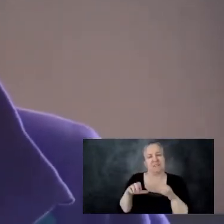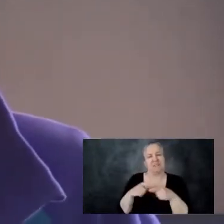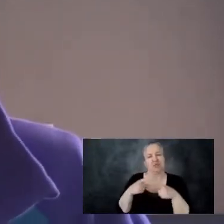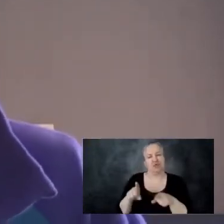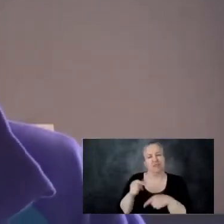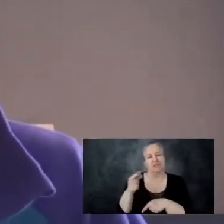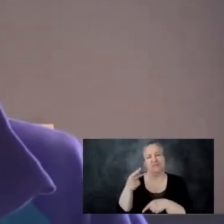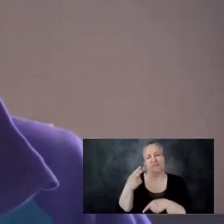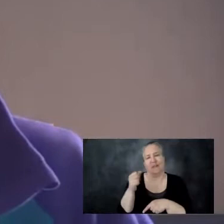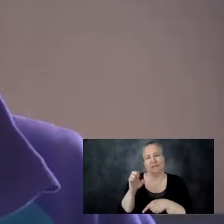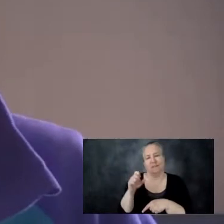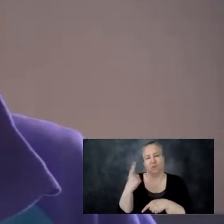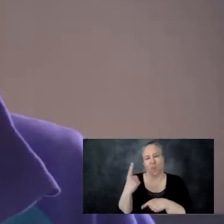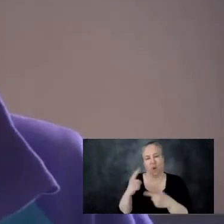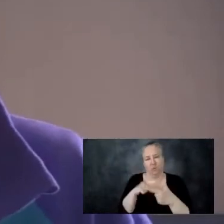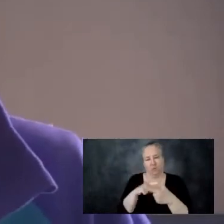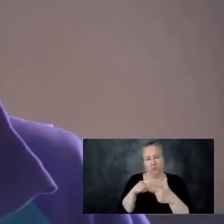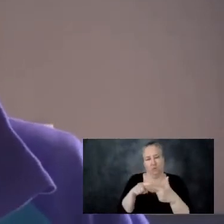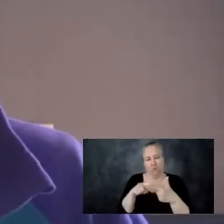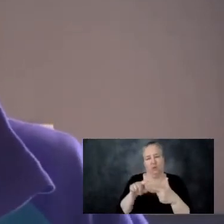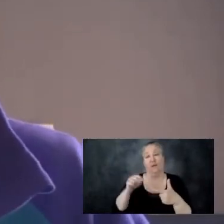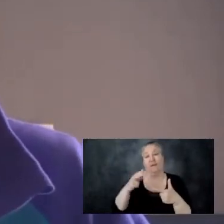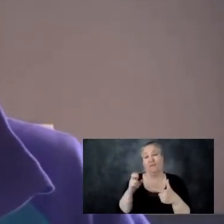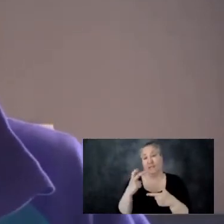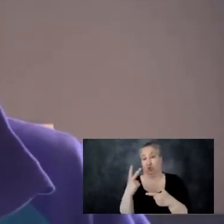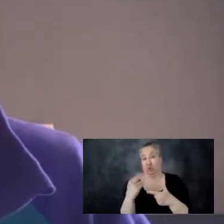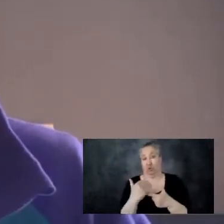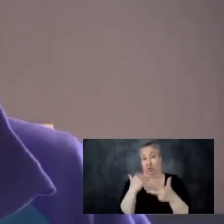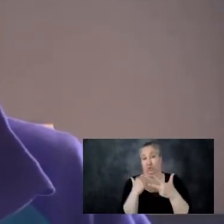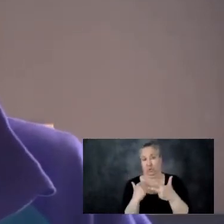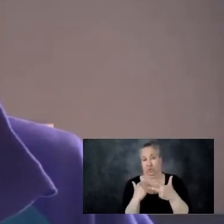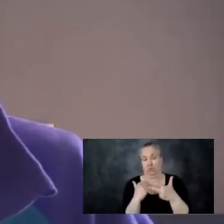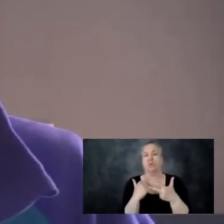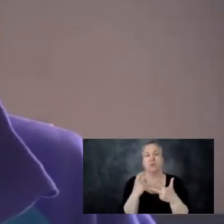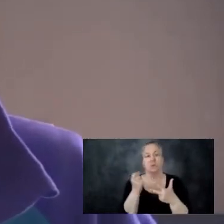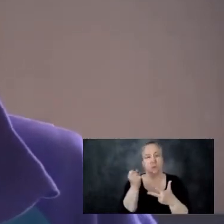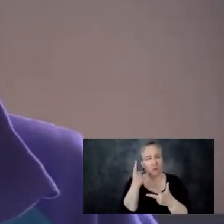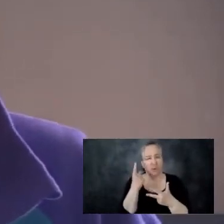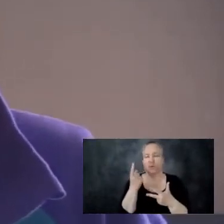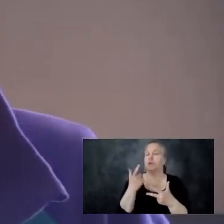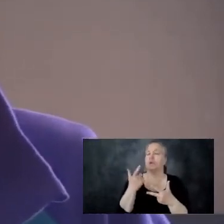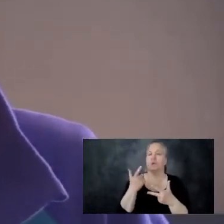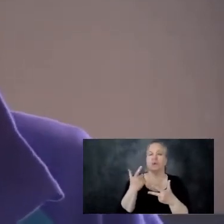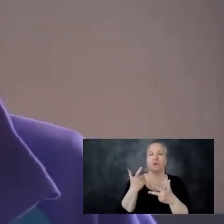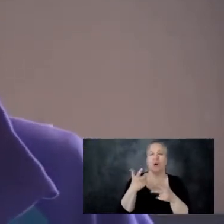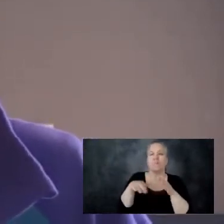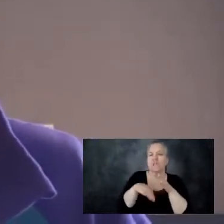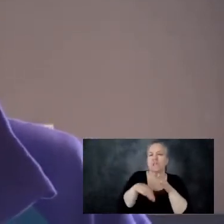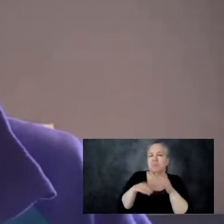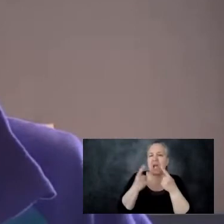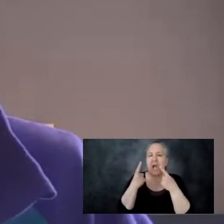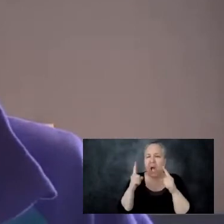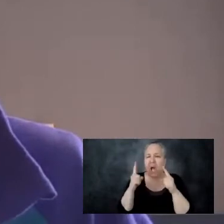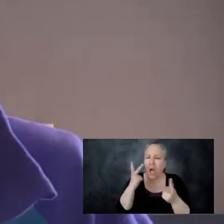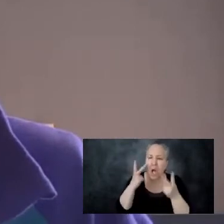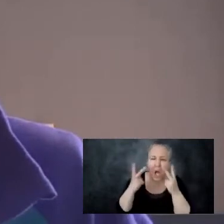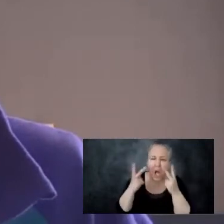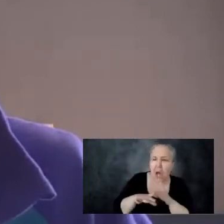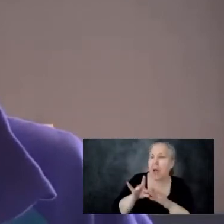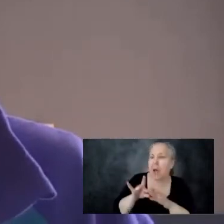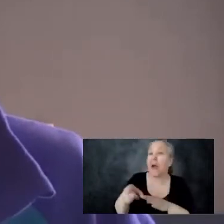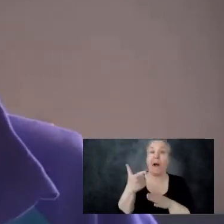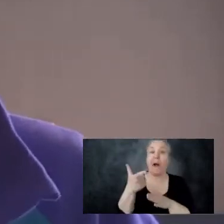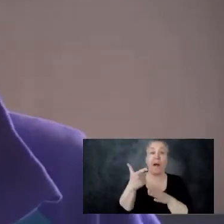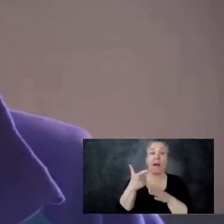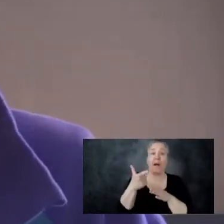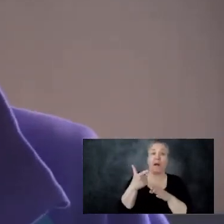trial. Phase 2 trials are the trials where we get preliminary efficacy, meaning that we get preliminary results on